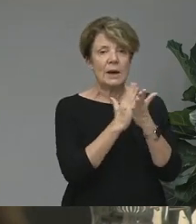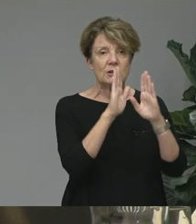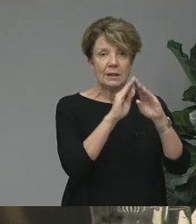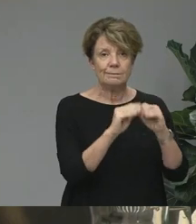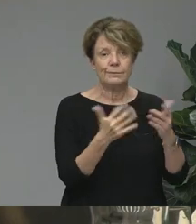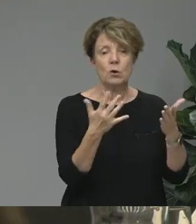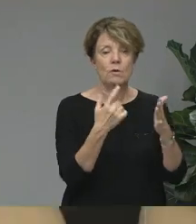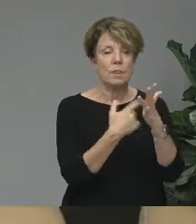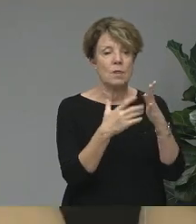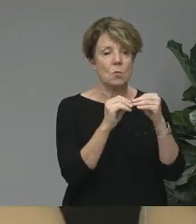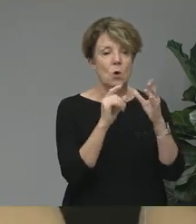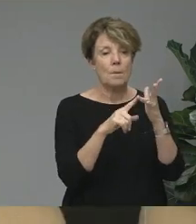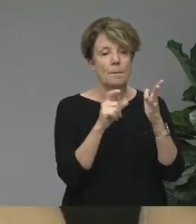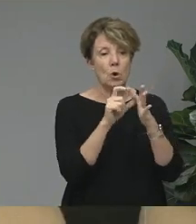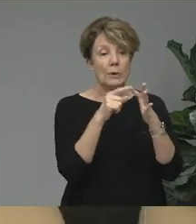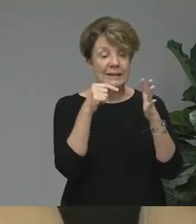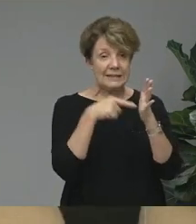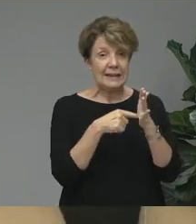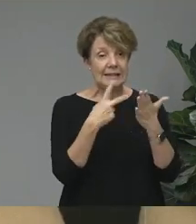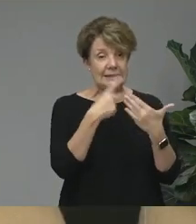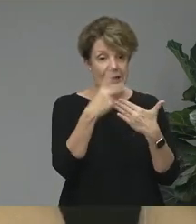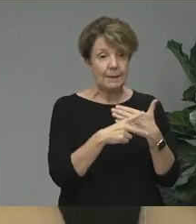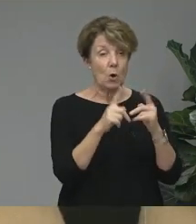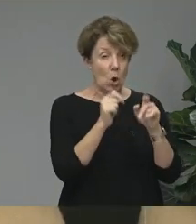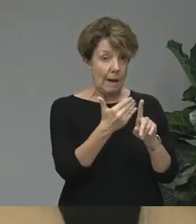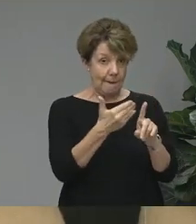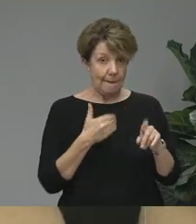earlier? I do.